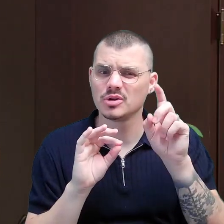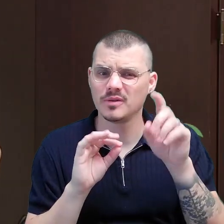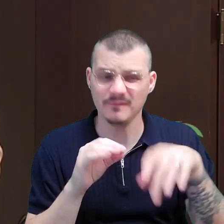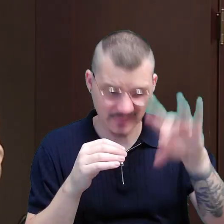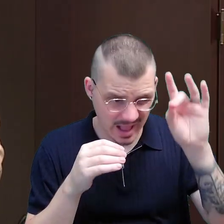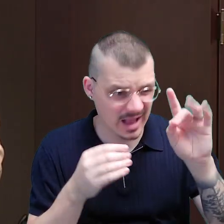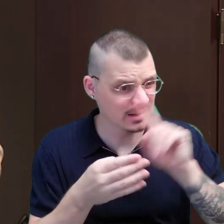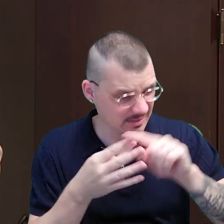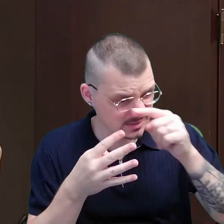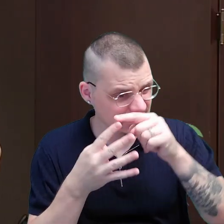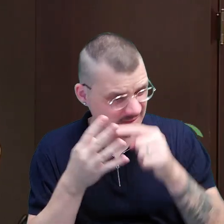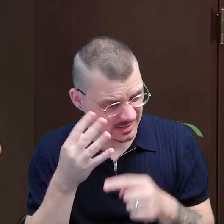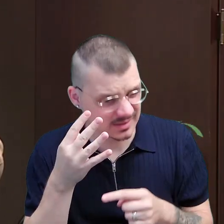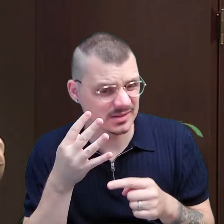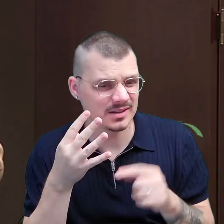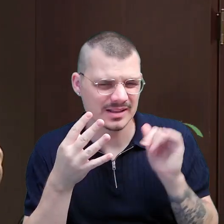of